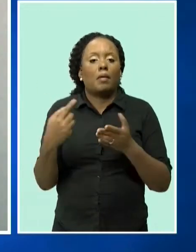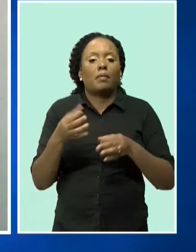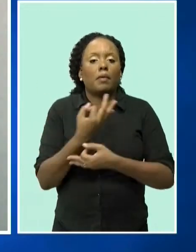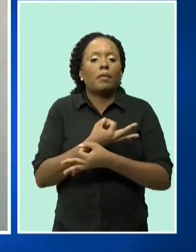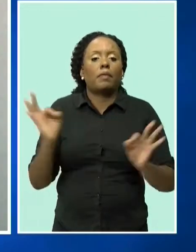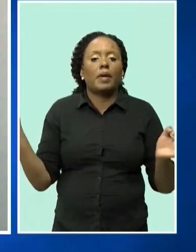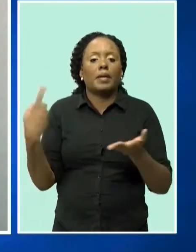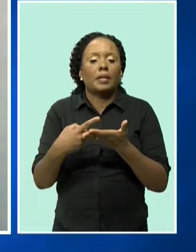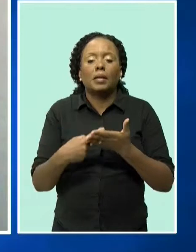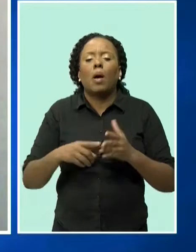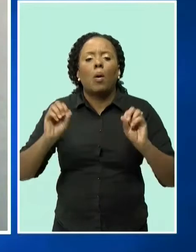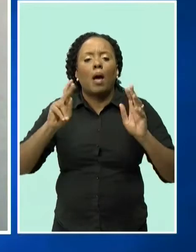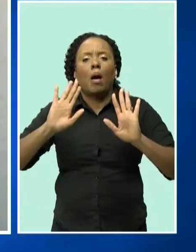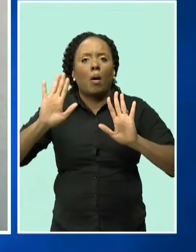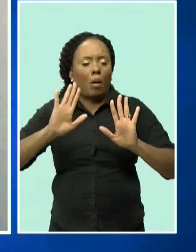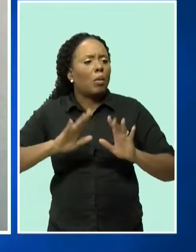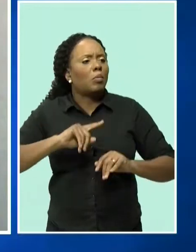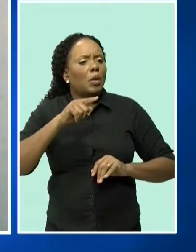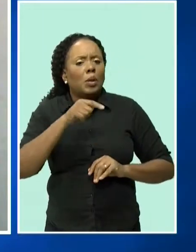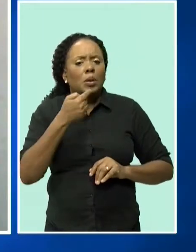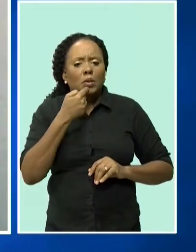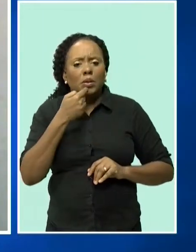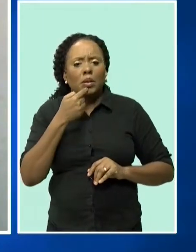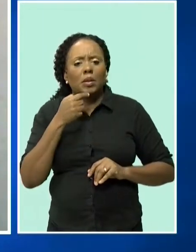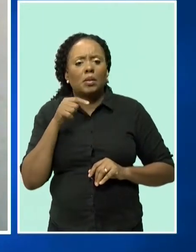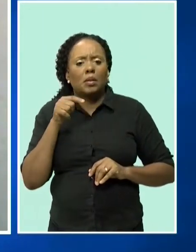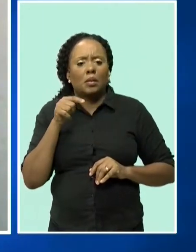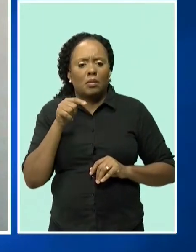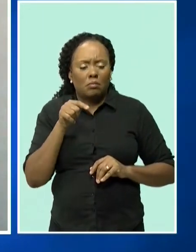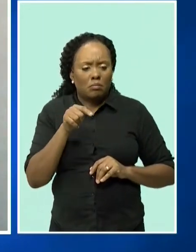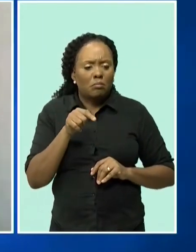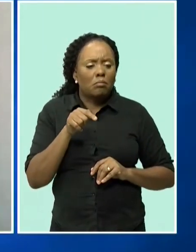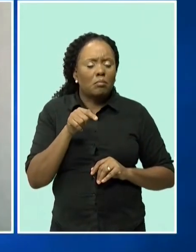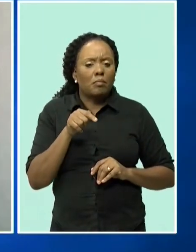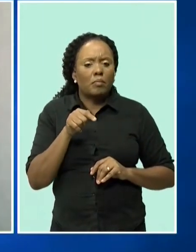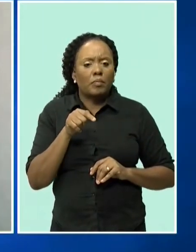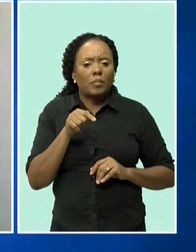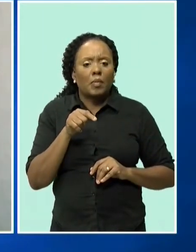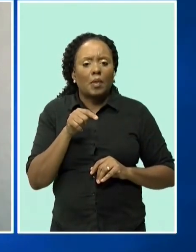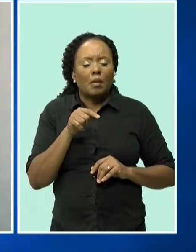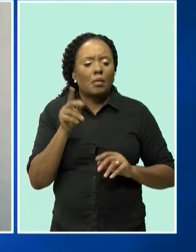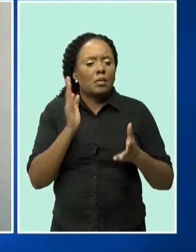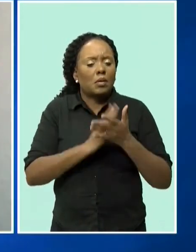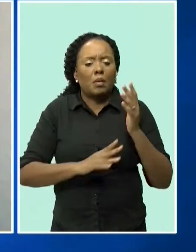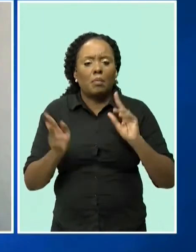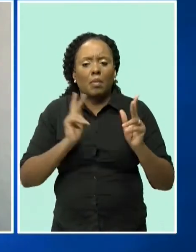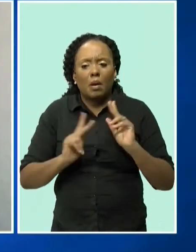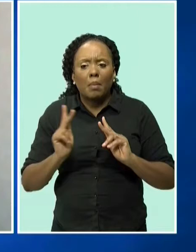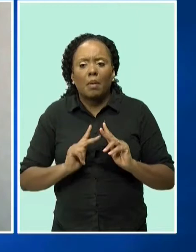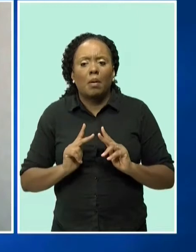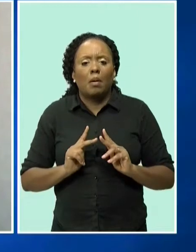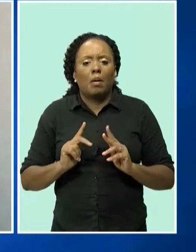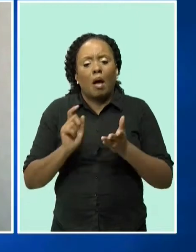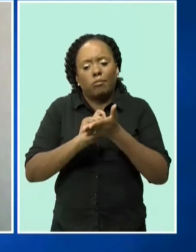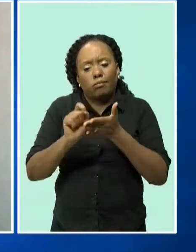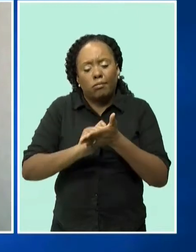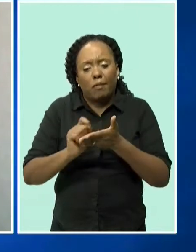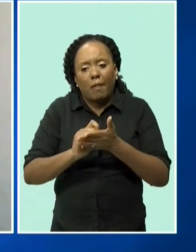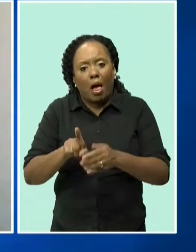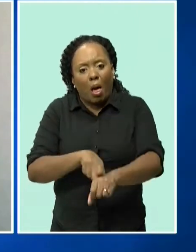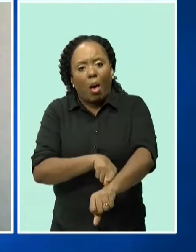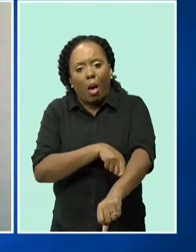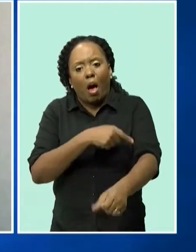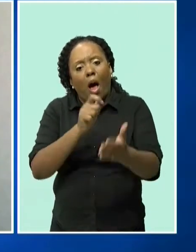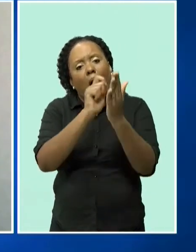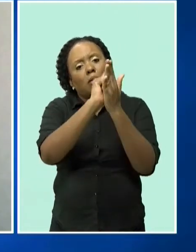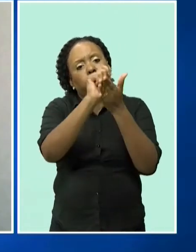Mr. Blackman, let me jump in here. You said you've been in the media and you received some of these long things from the public. Can you tell